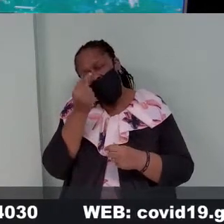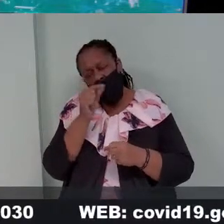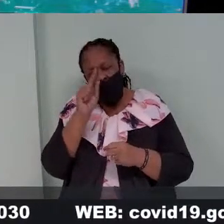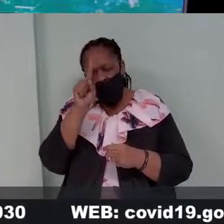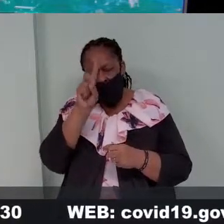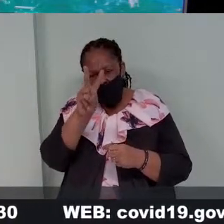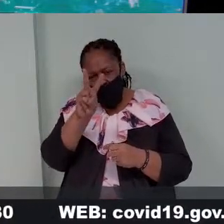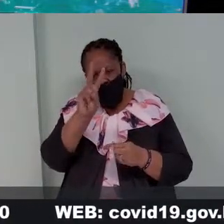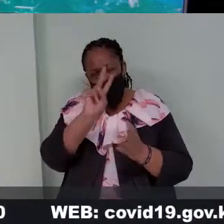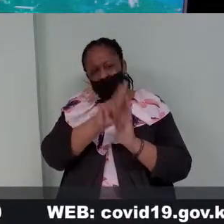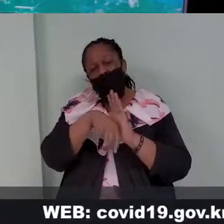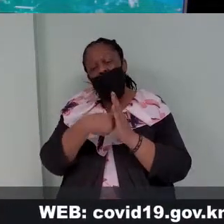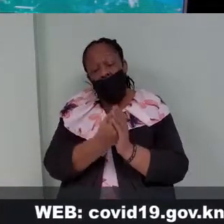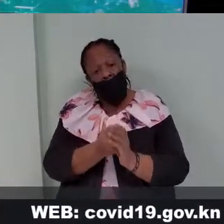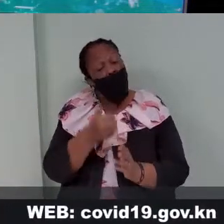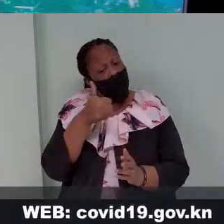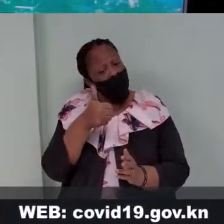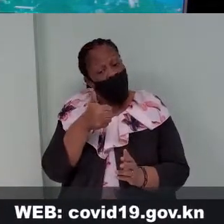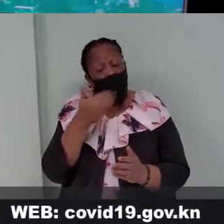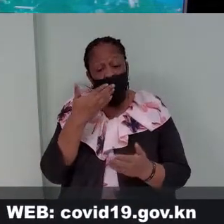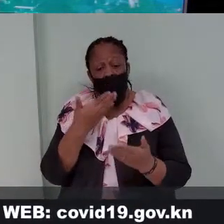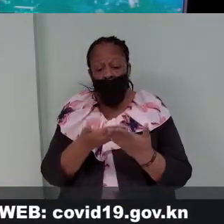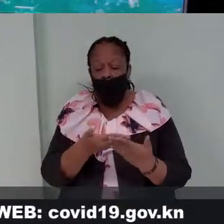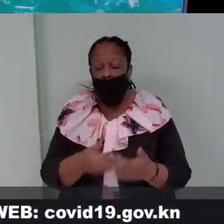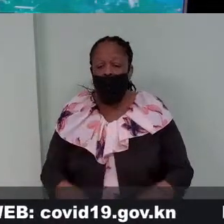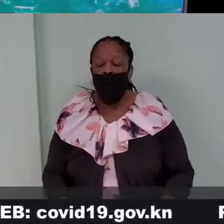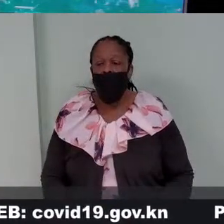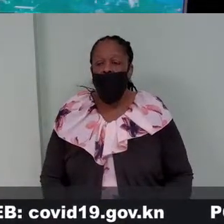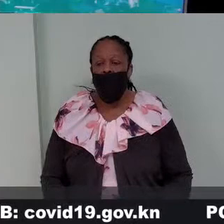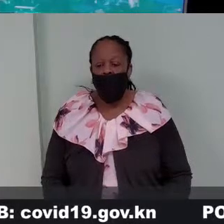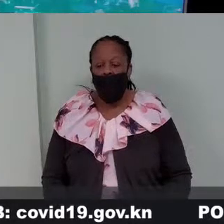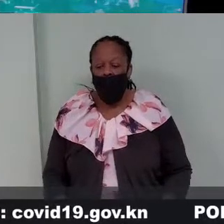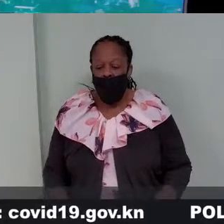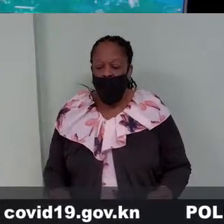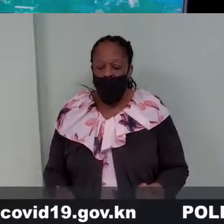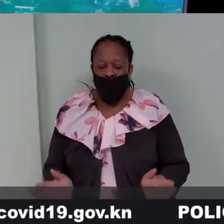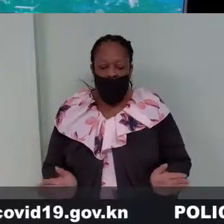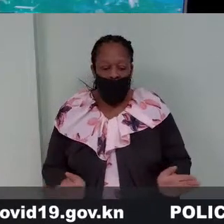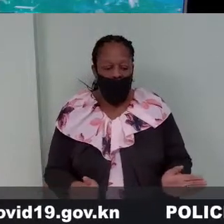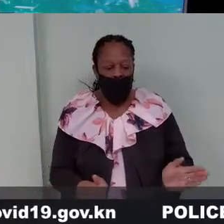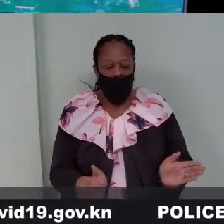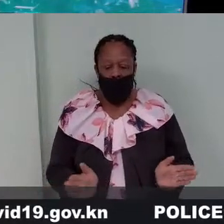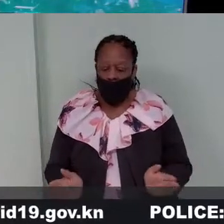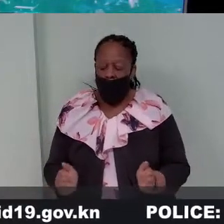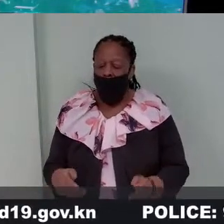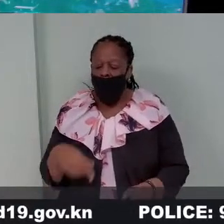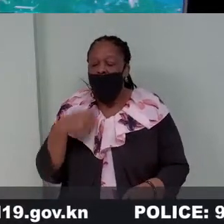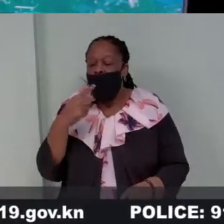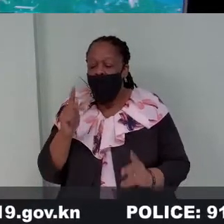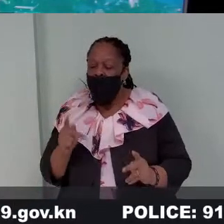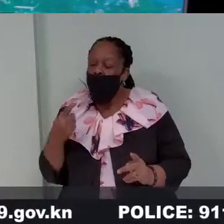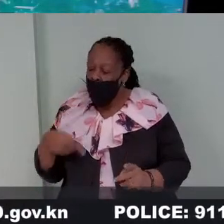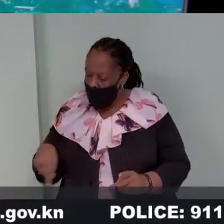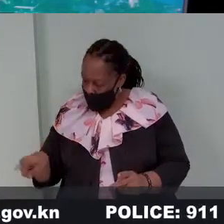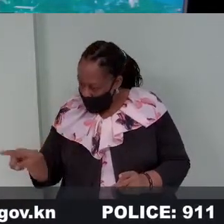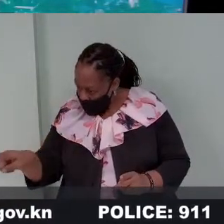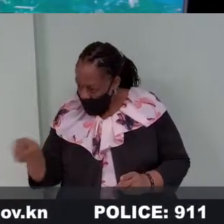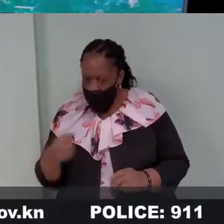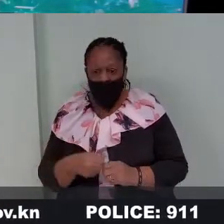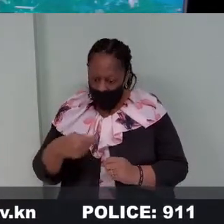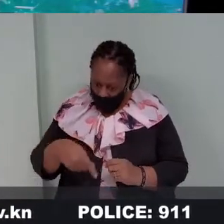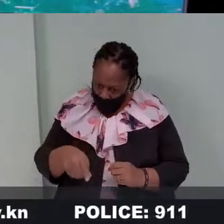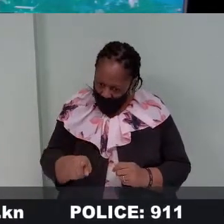Tourism Authority for the thorough guidance and the thorough coordination of the ground